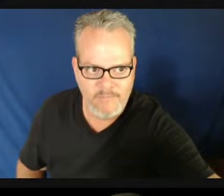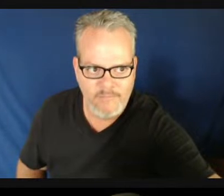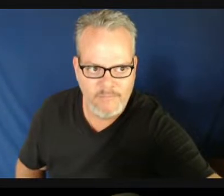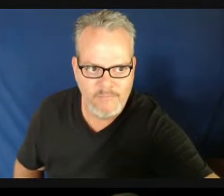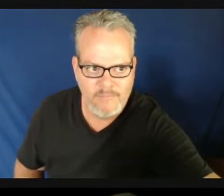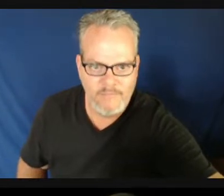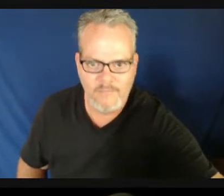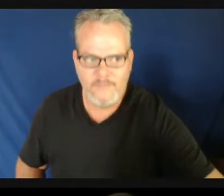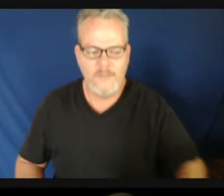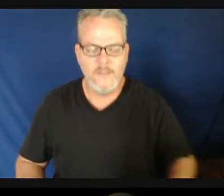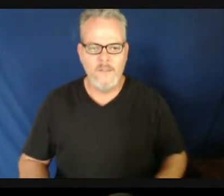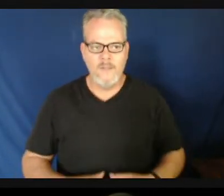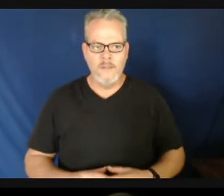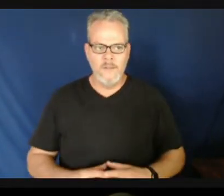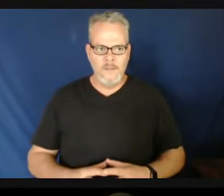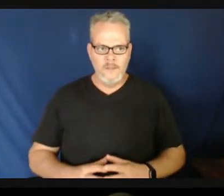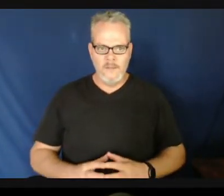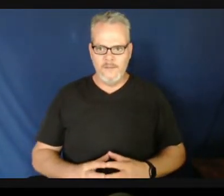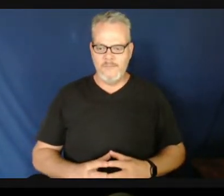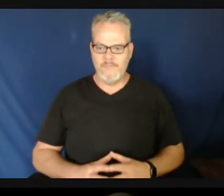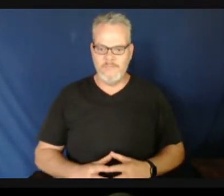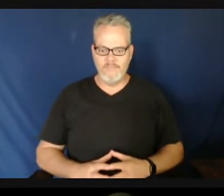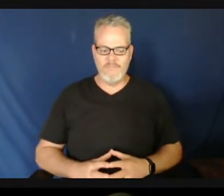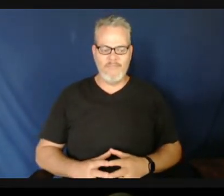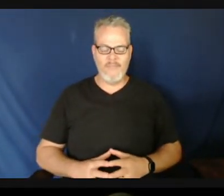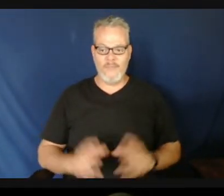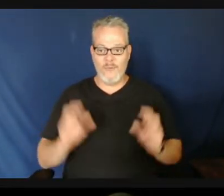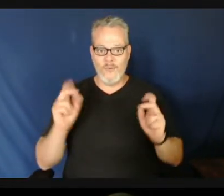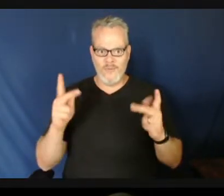All right, so yeah, all right.